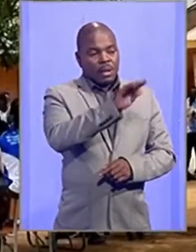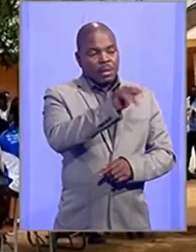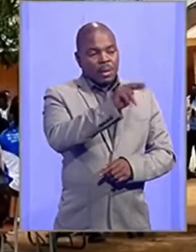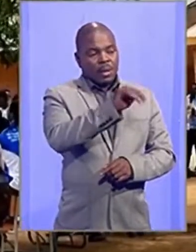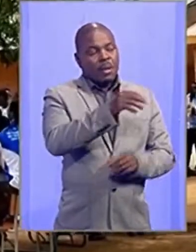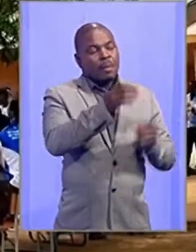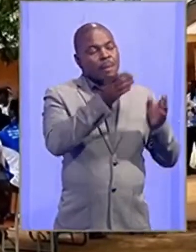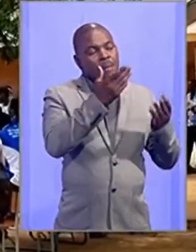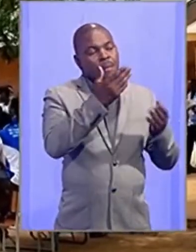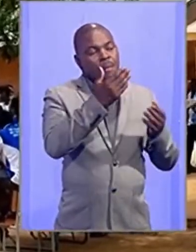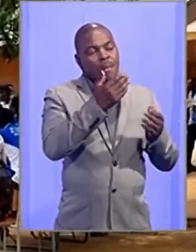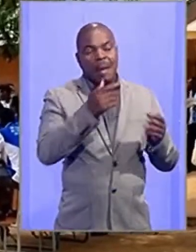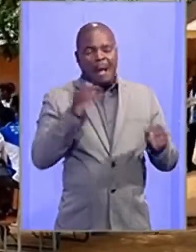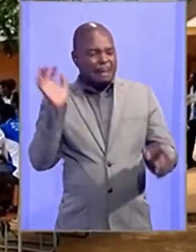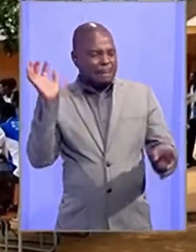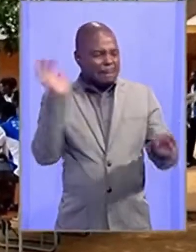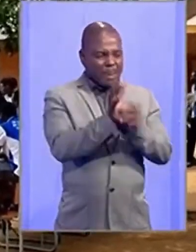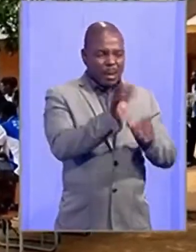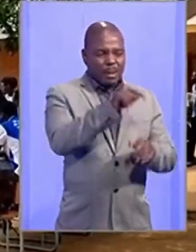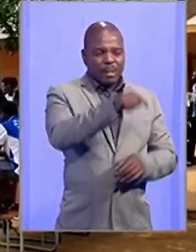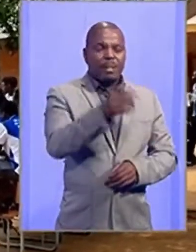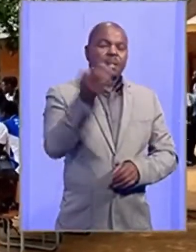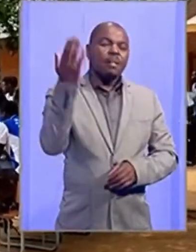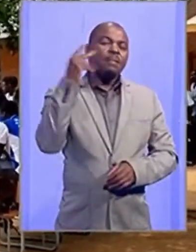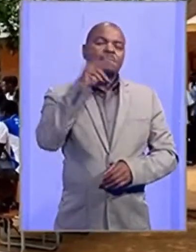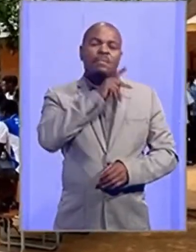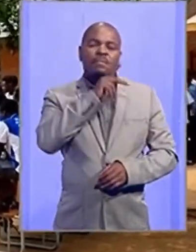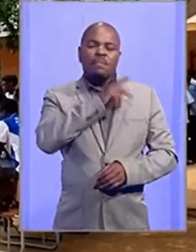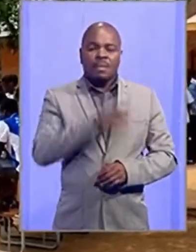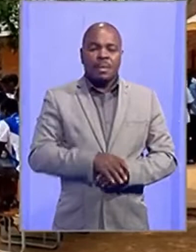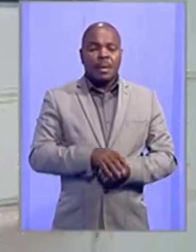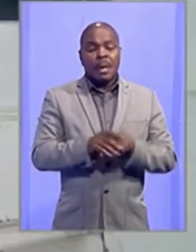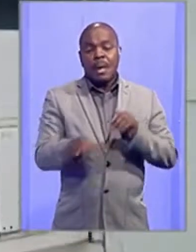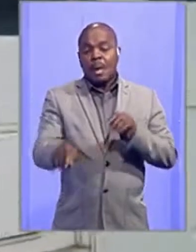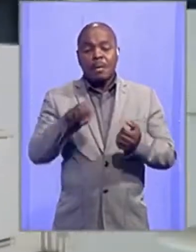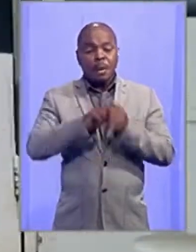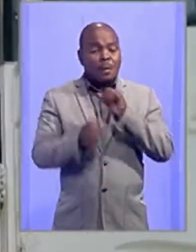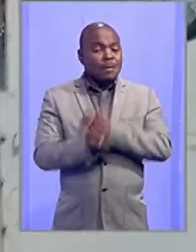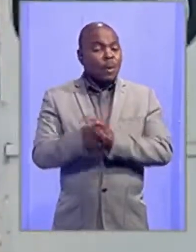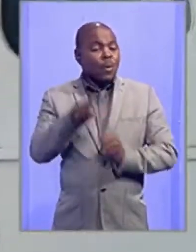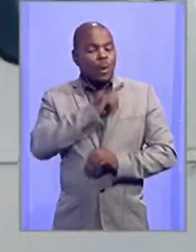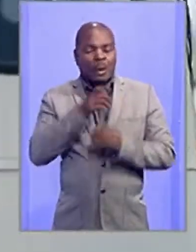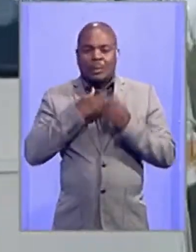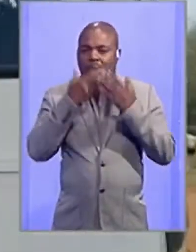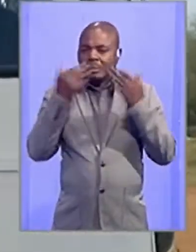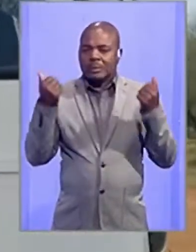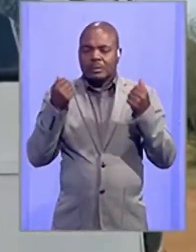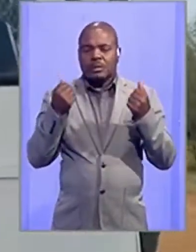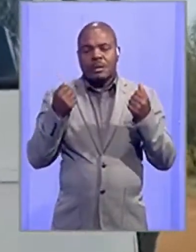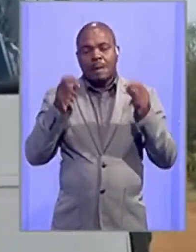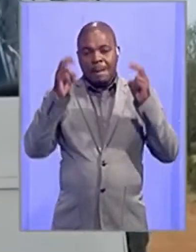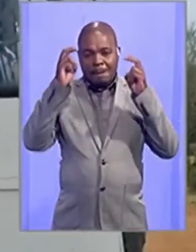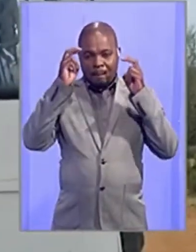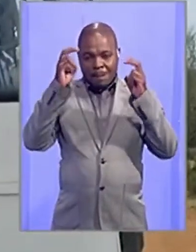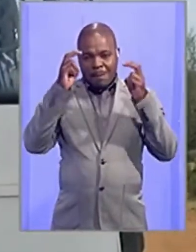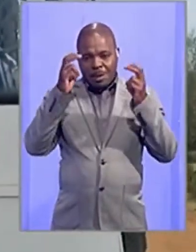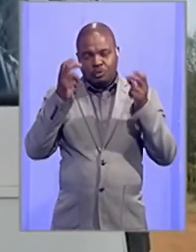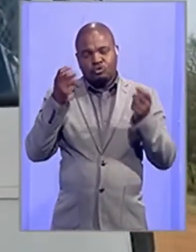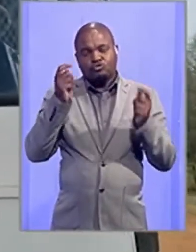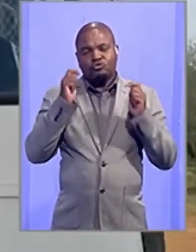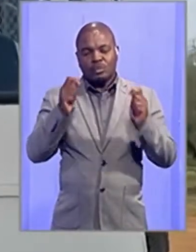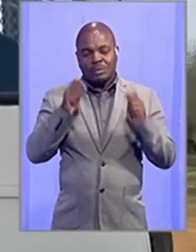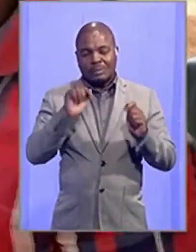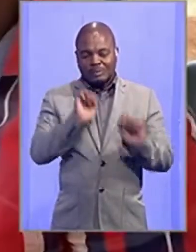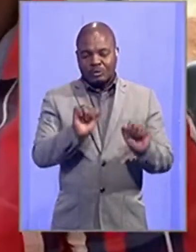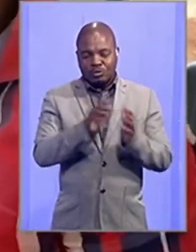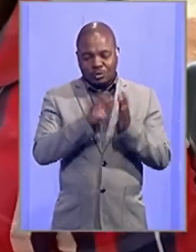ka Labohlano ga se go tlhake gore modubudi o bakilwe ke eng mootledi wa pesi ya go sepetša barutwana le yena ke motswa